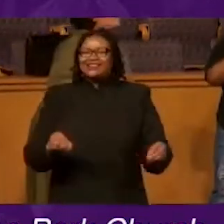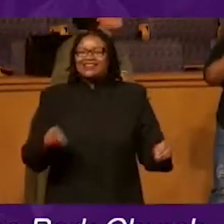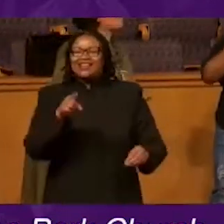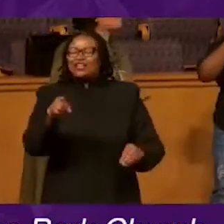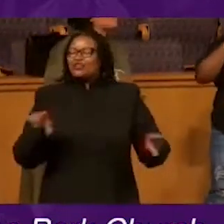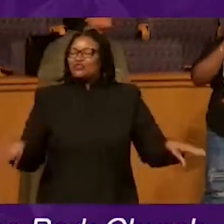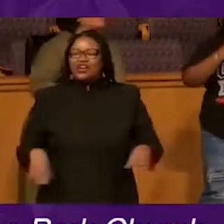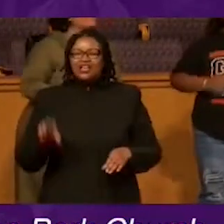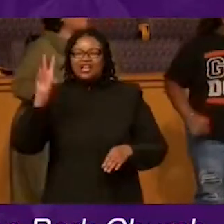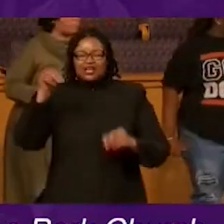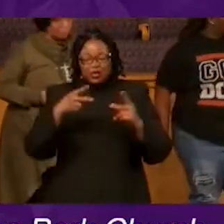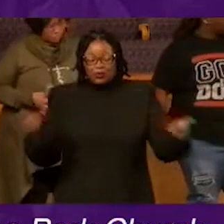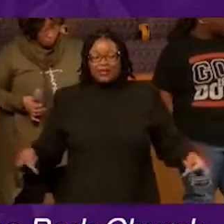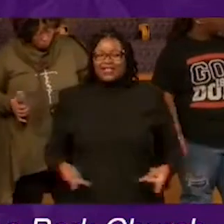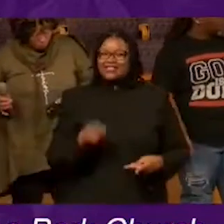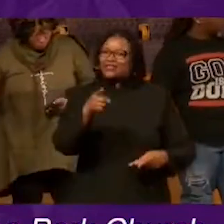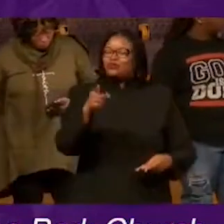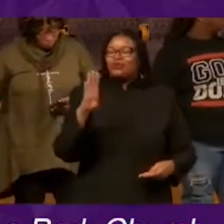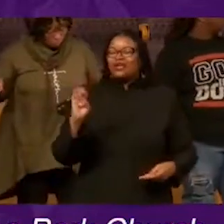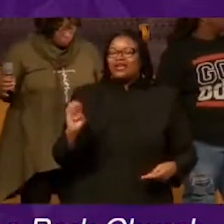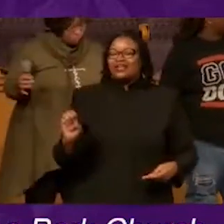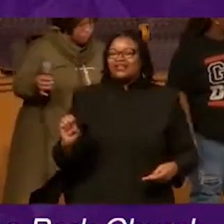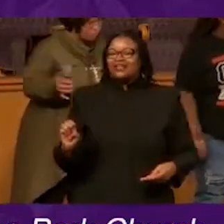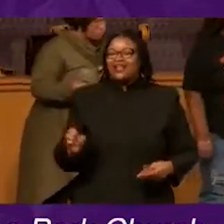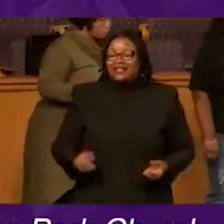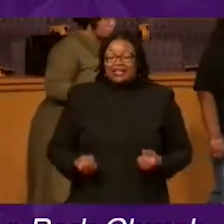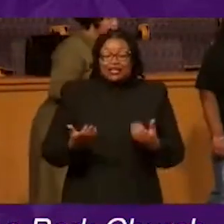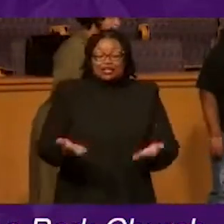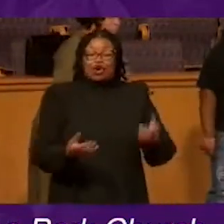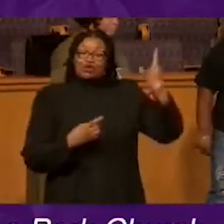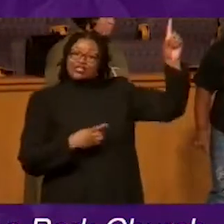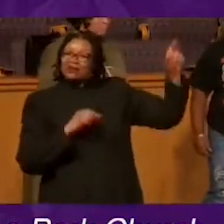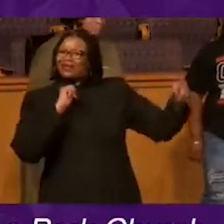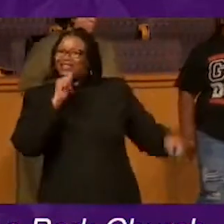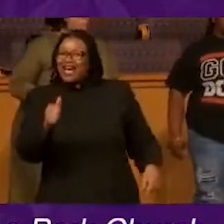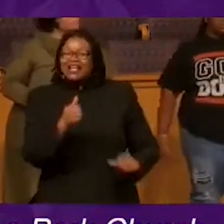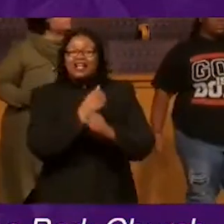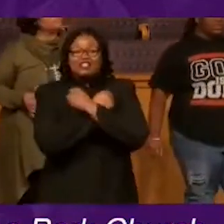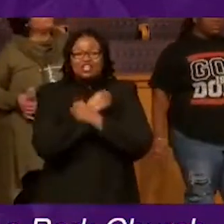there's no place that you've been that has caused him not to love you,